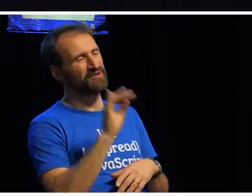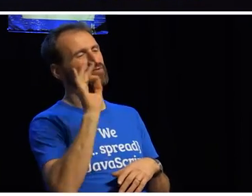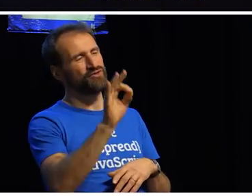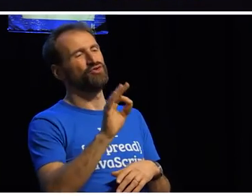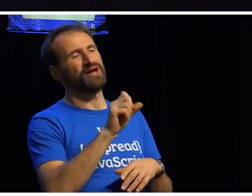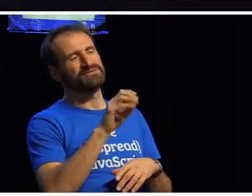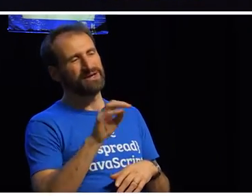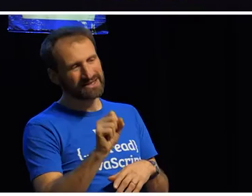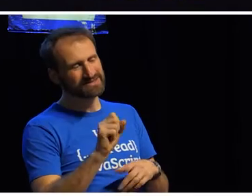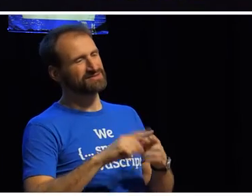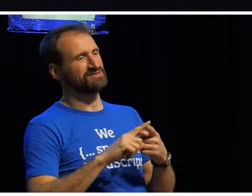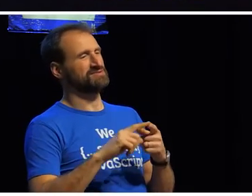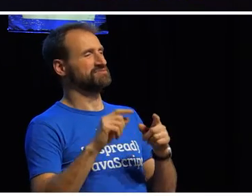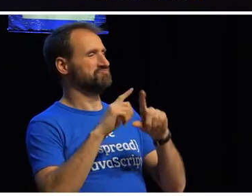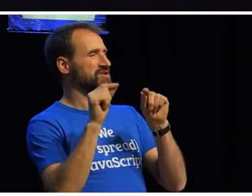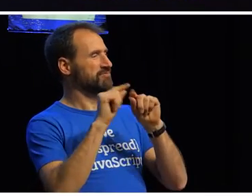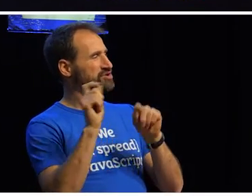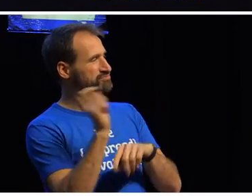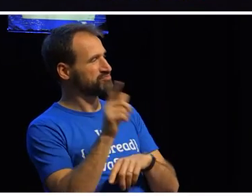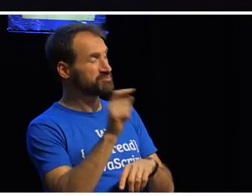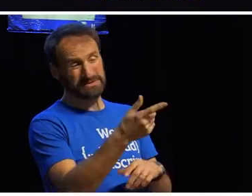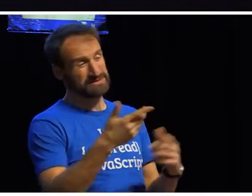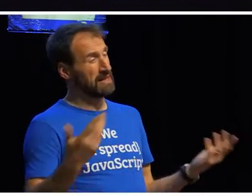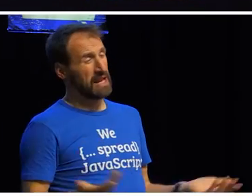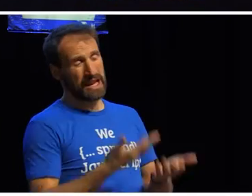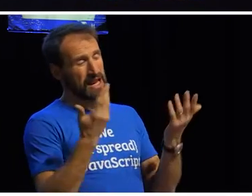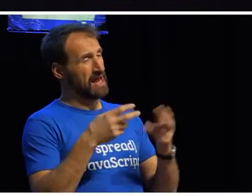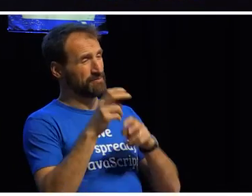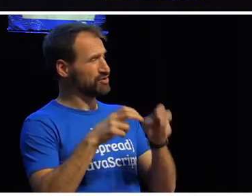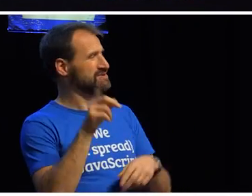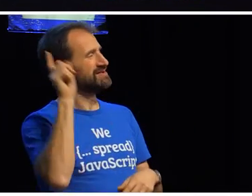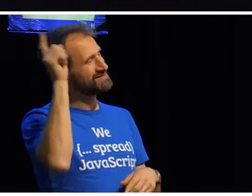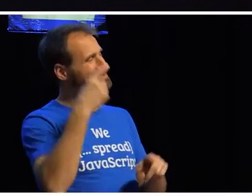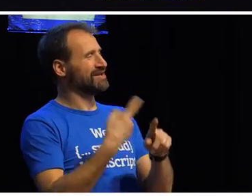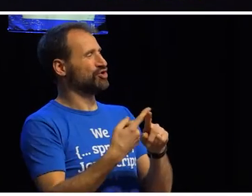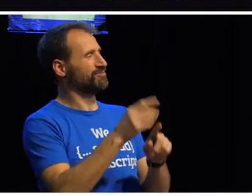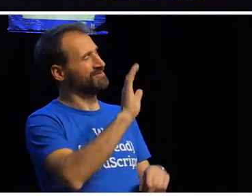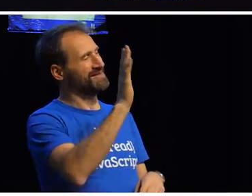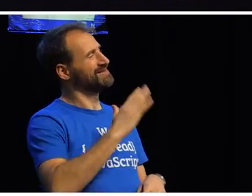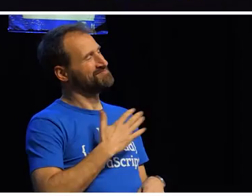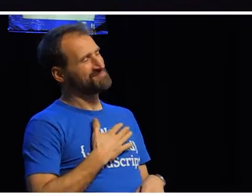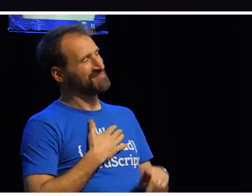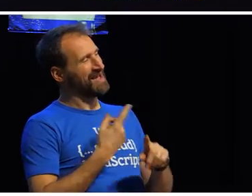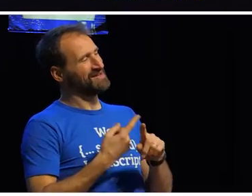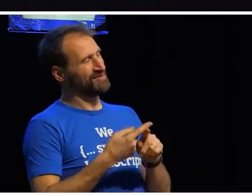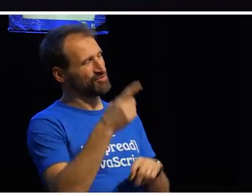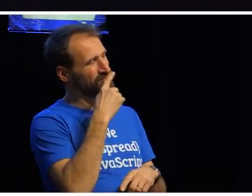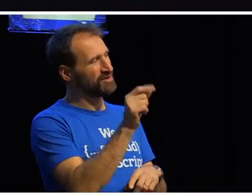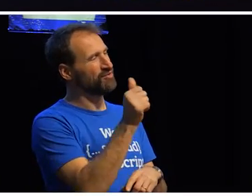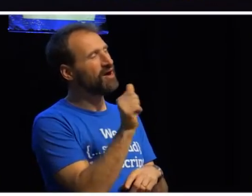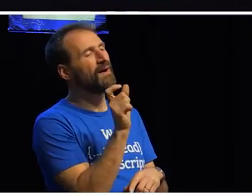messages, and it's quite easy to use. So the number there is actually not my number. It's just a virtual number sending SMS